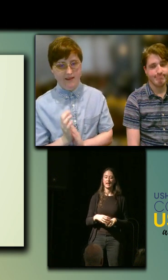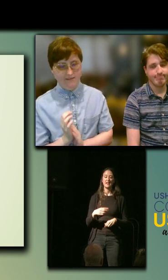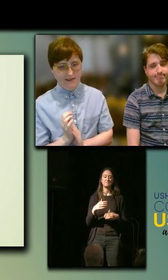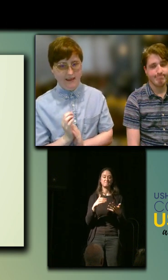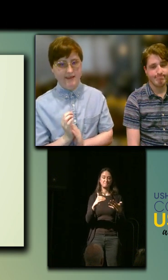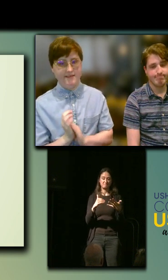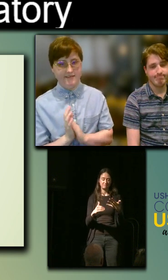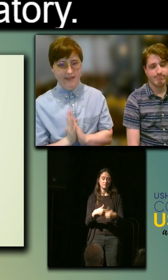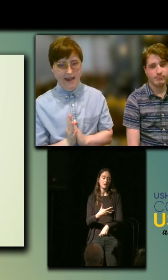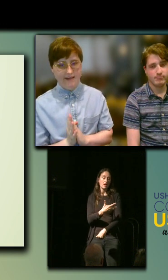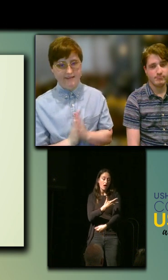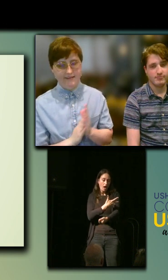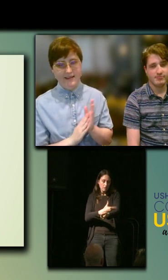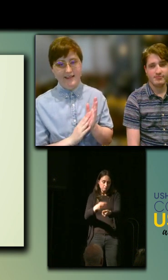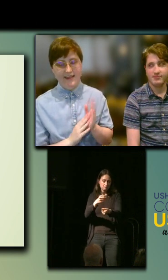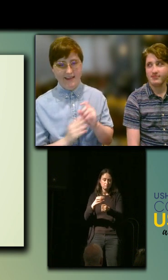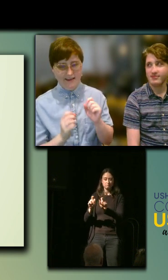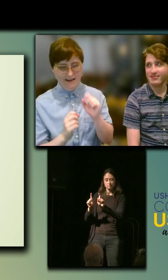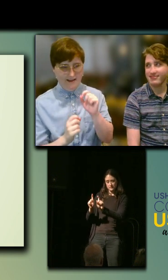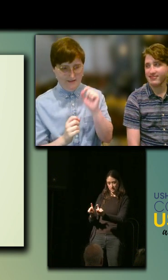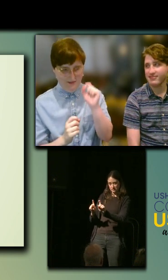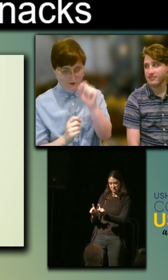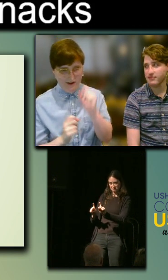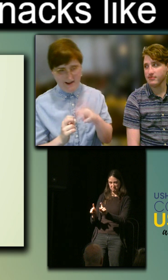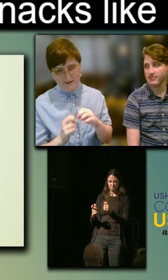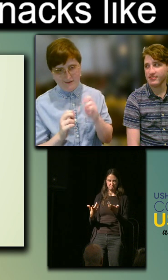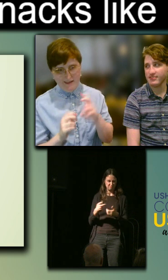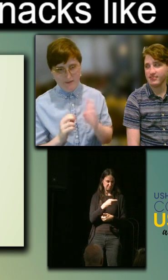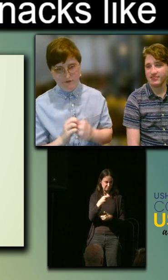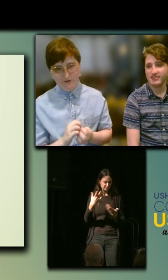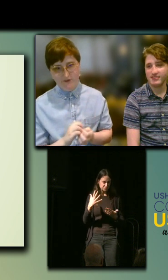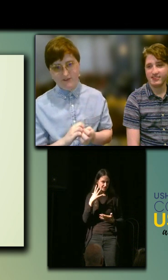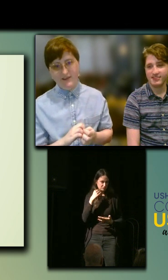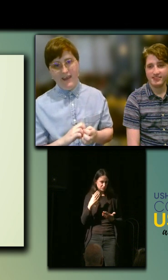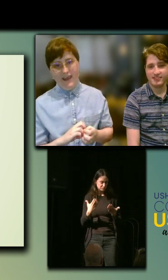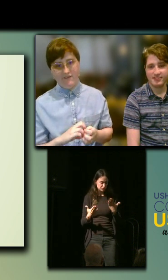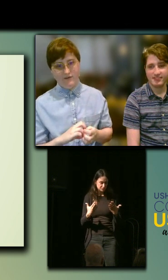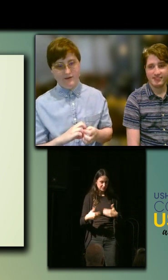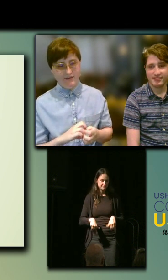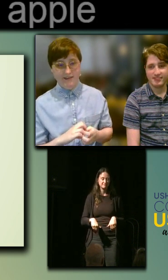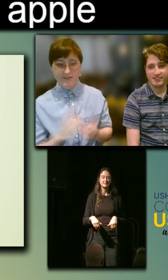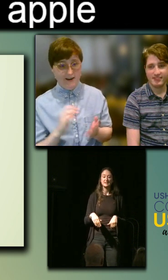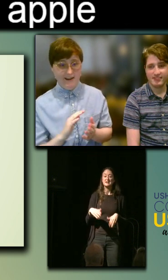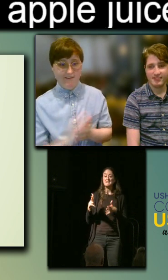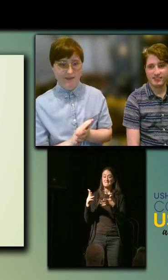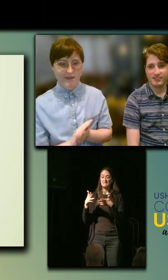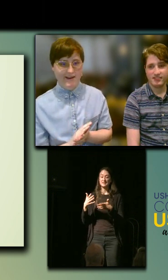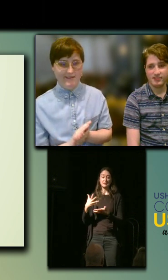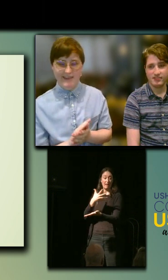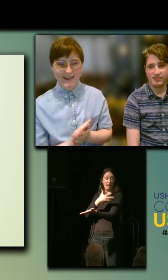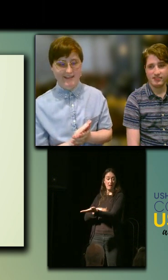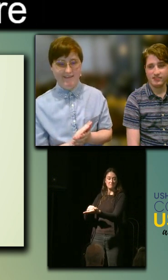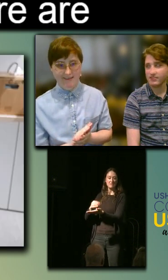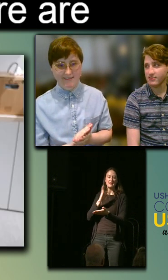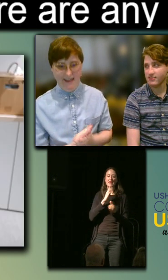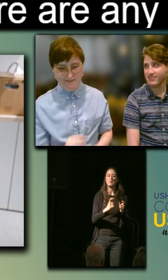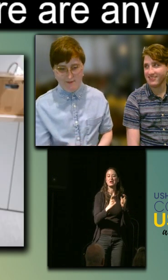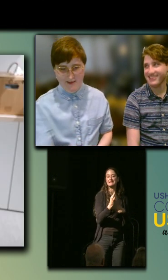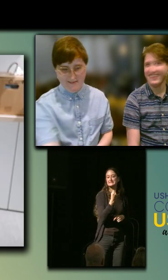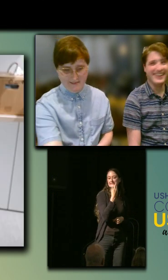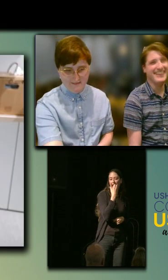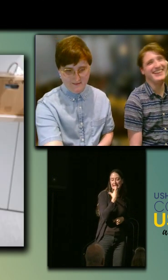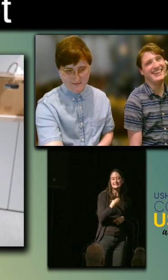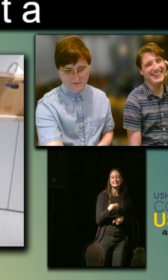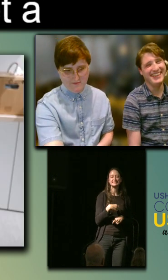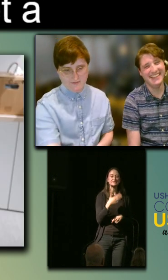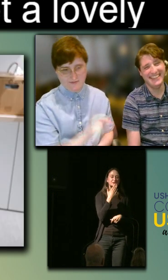some lovely snacks like little crackers and apple juice afterwards. And if there are any vampires, they get a lovely snack from